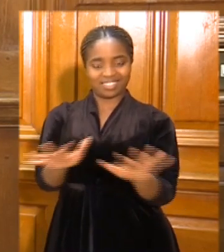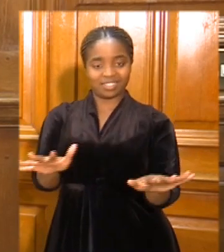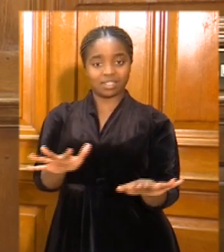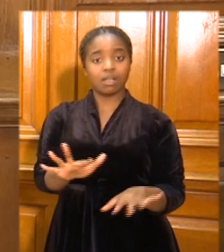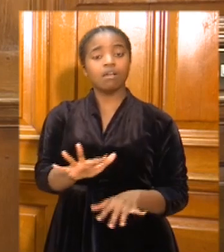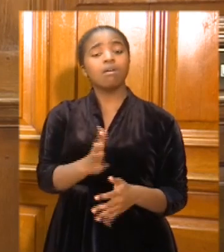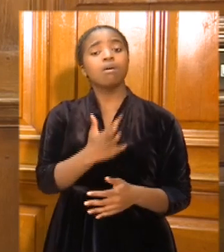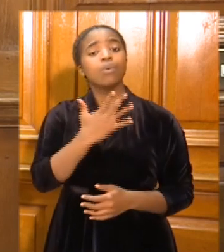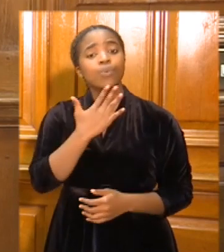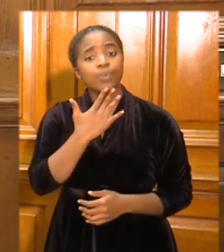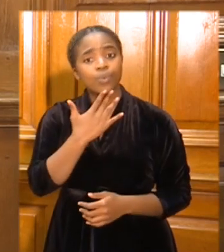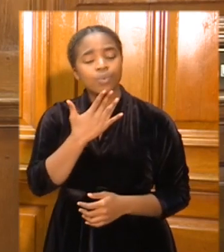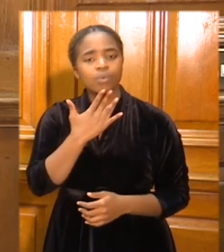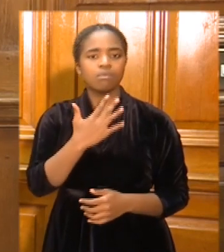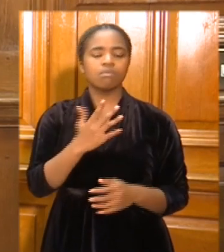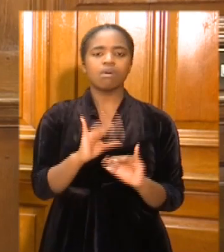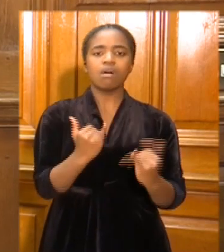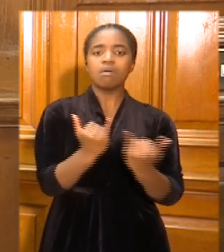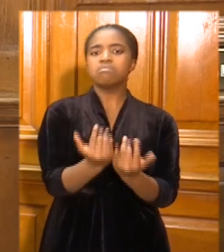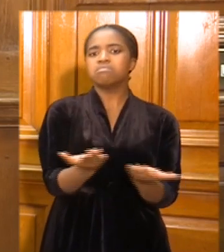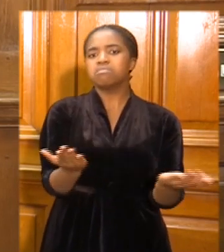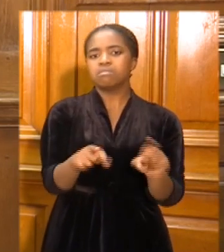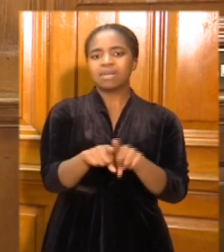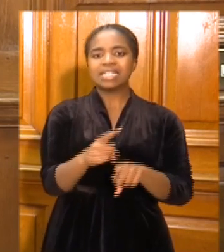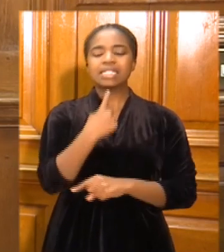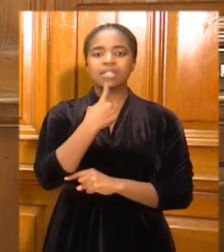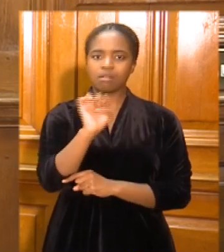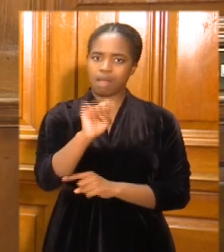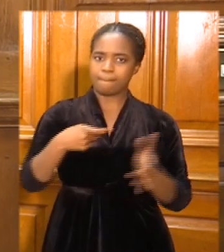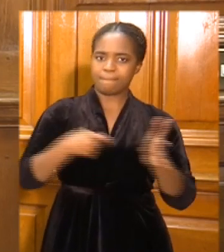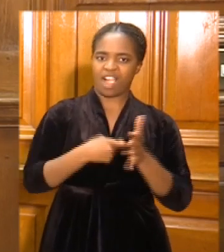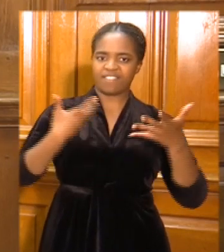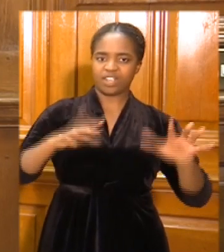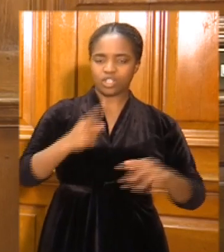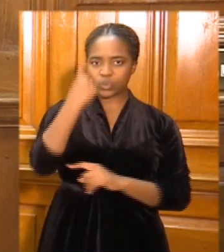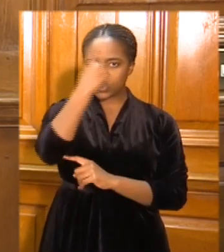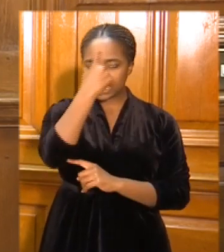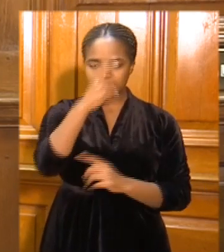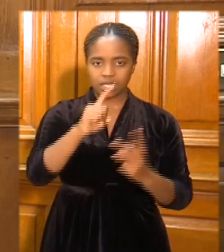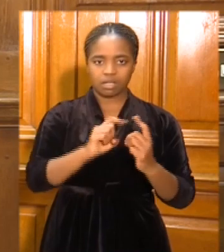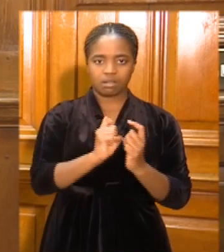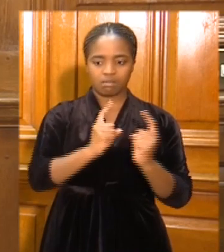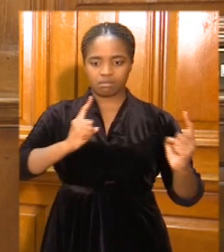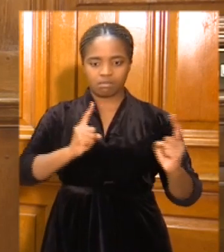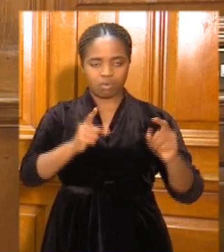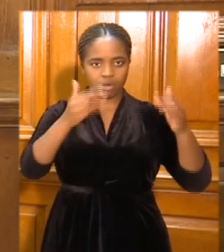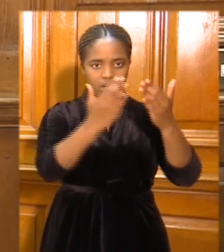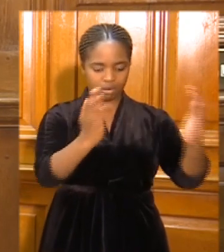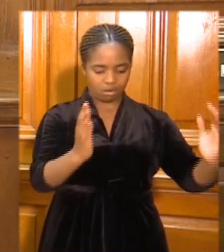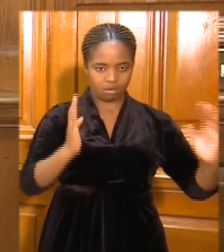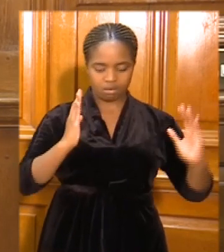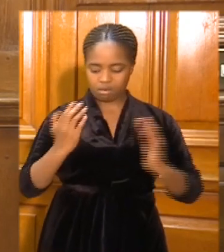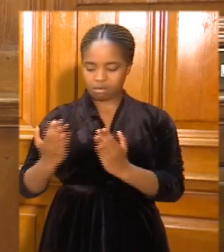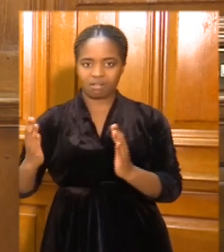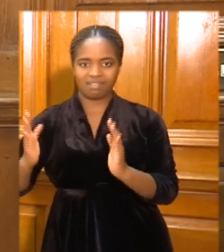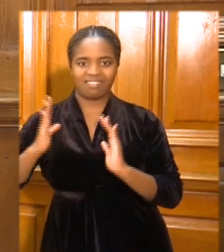including those who have already provided screening, testing, and even isolation facilities for their